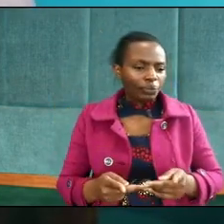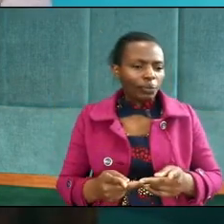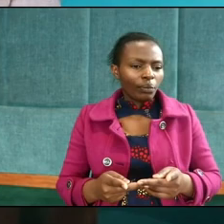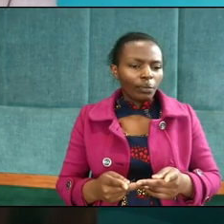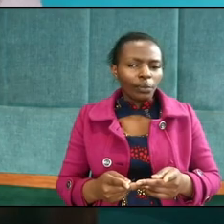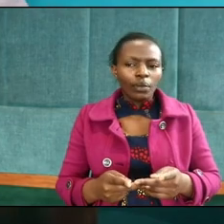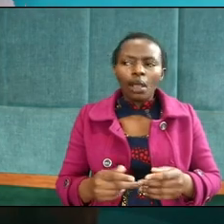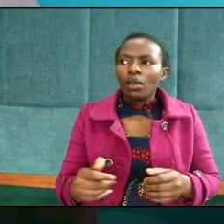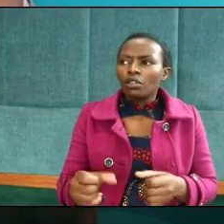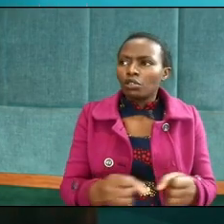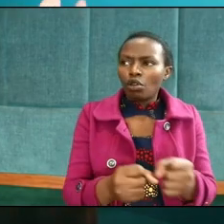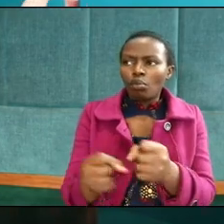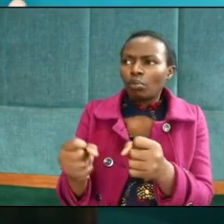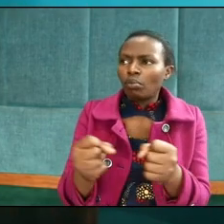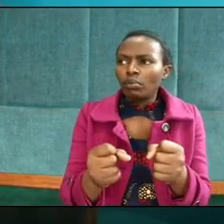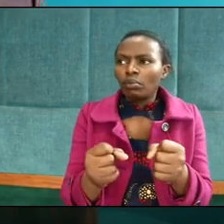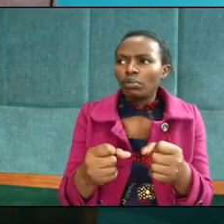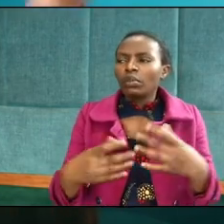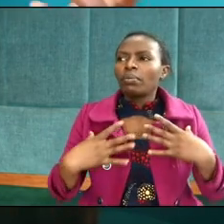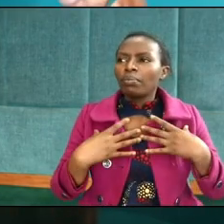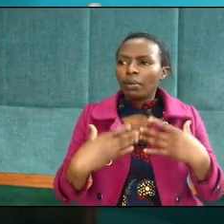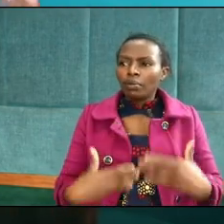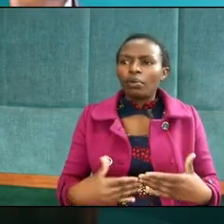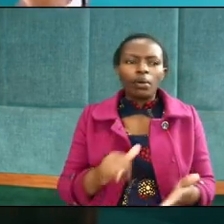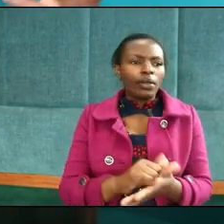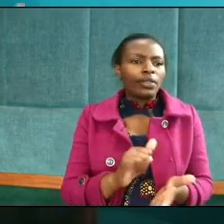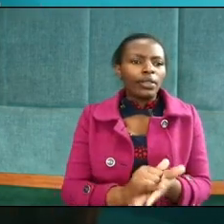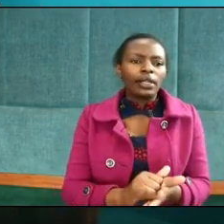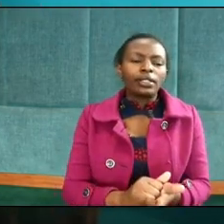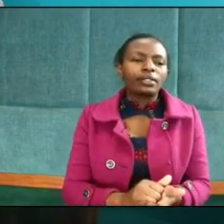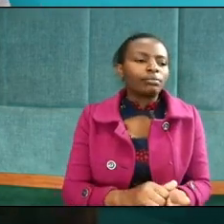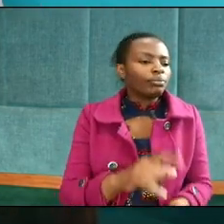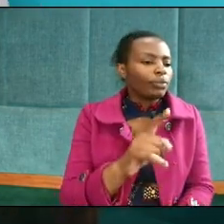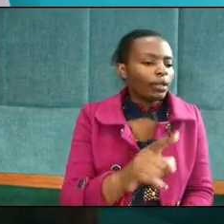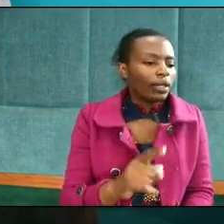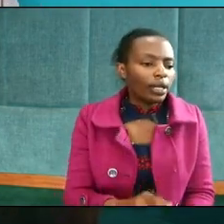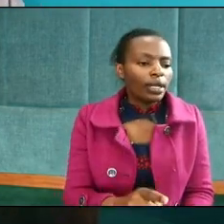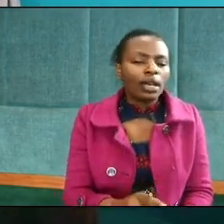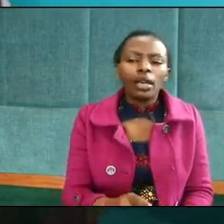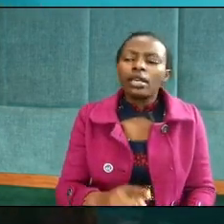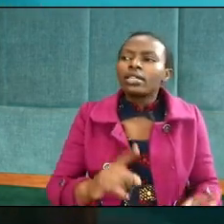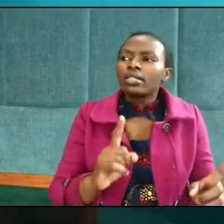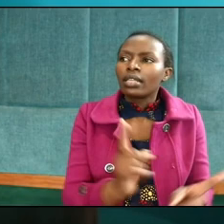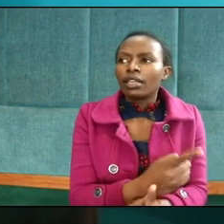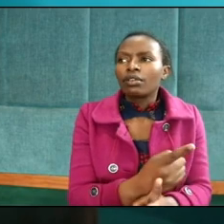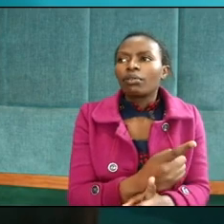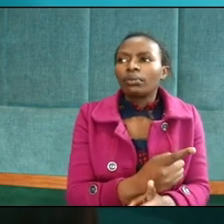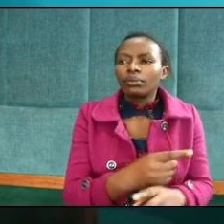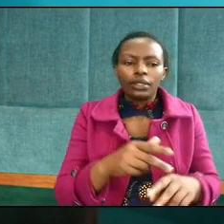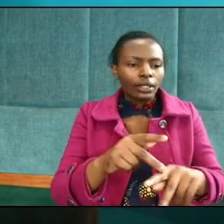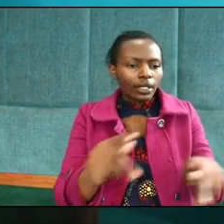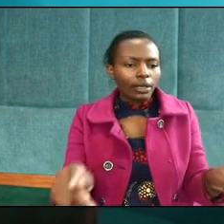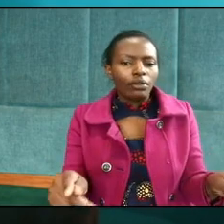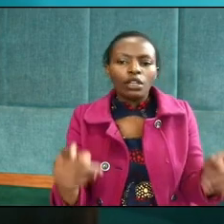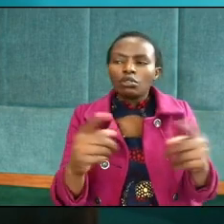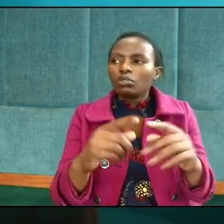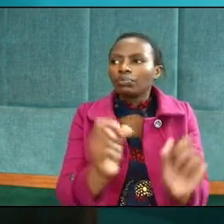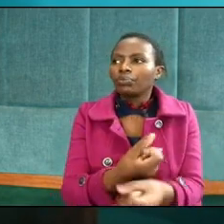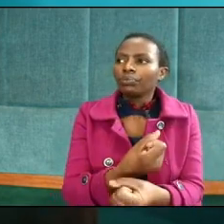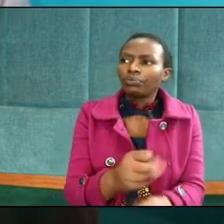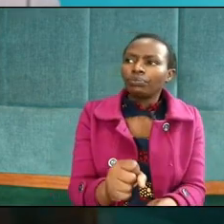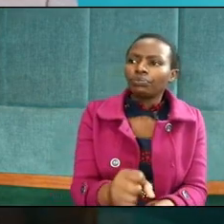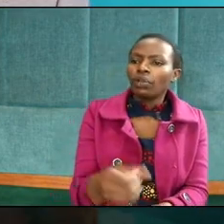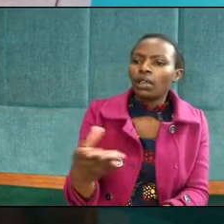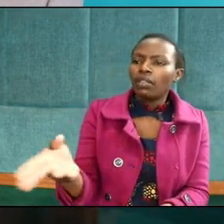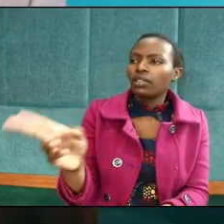species which require safe and secure social surroundings to survive. And this is